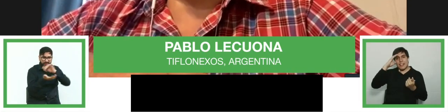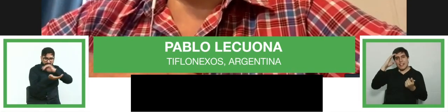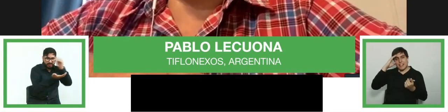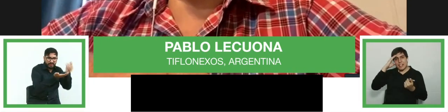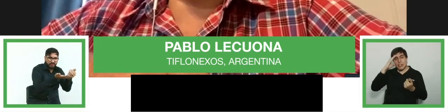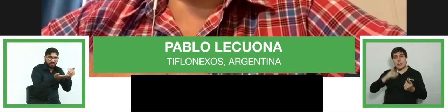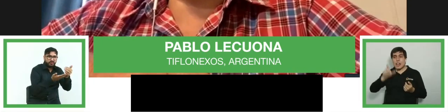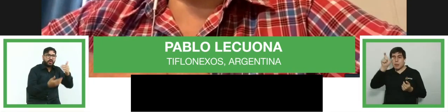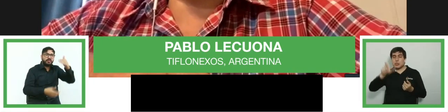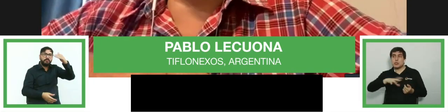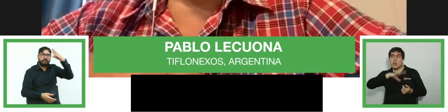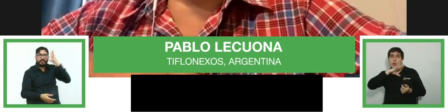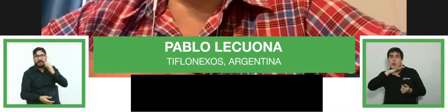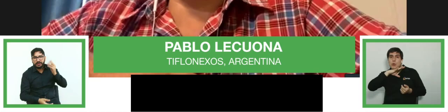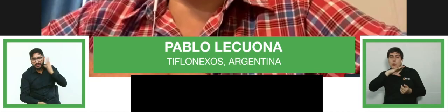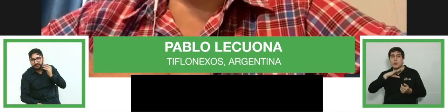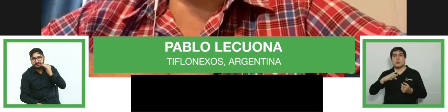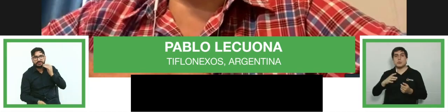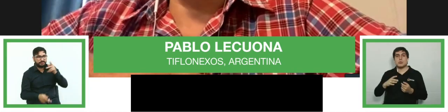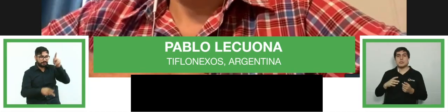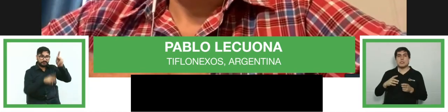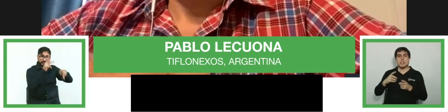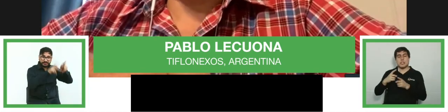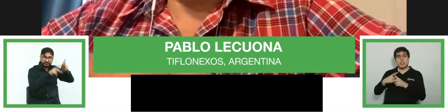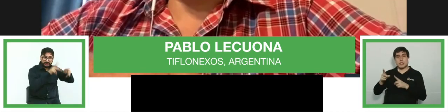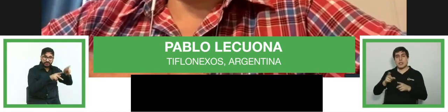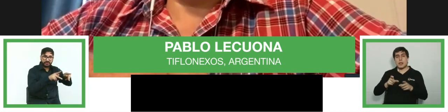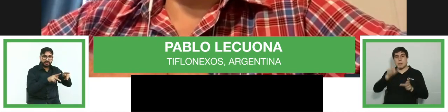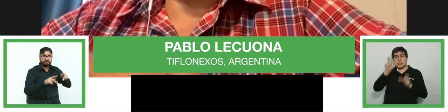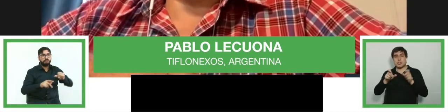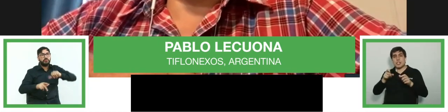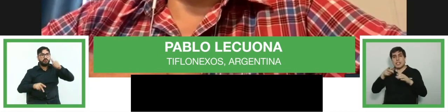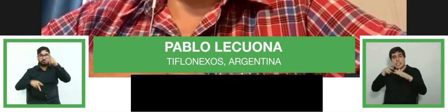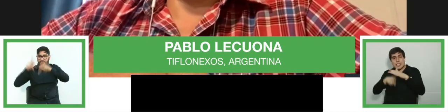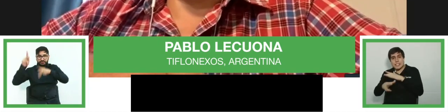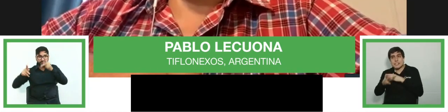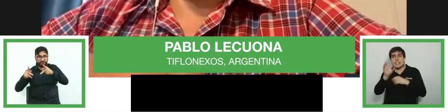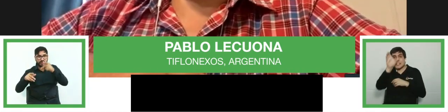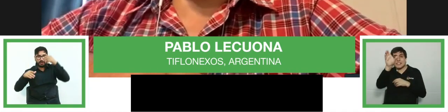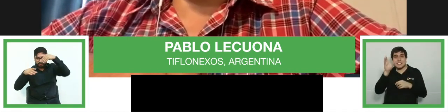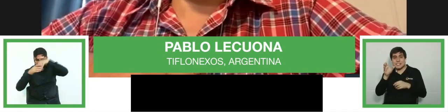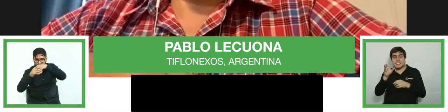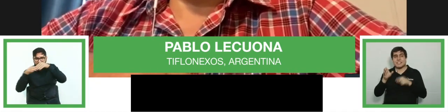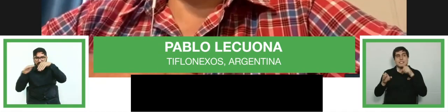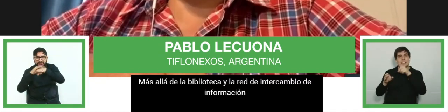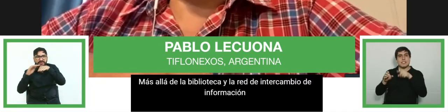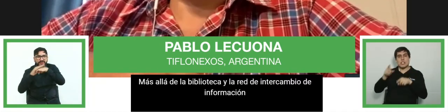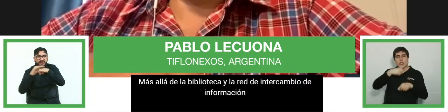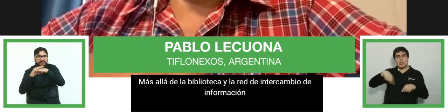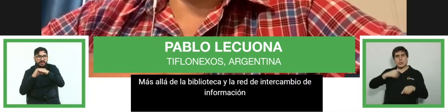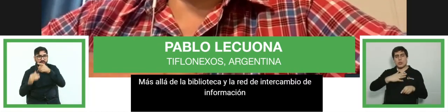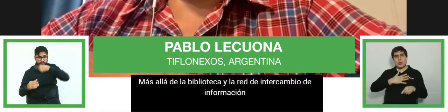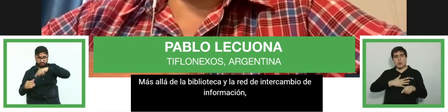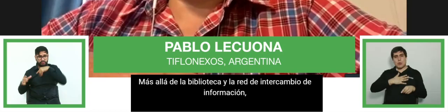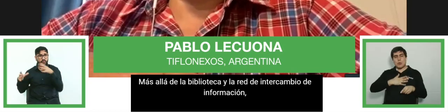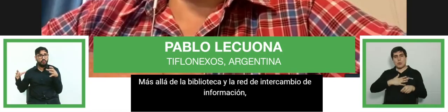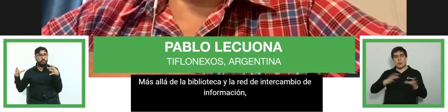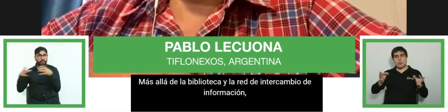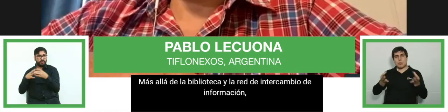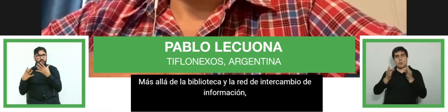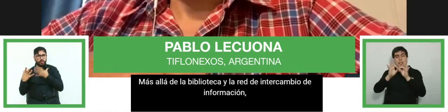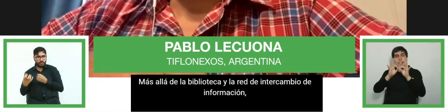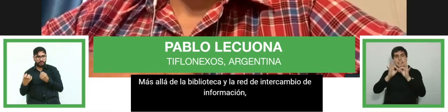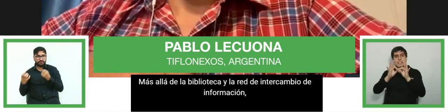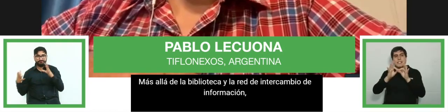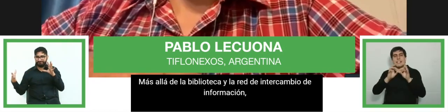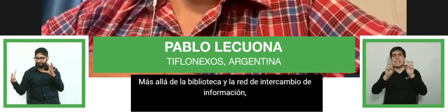the library, we have been focusing especially on education. Because in the case